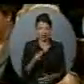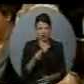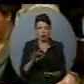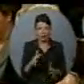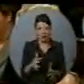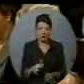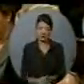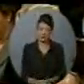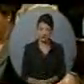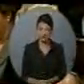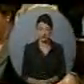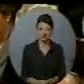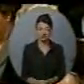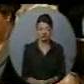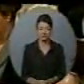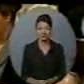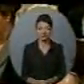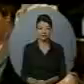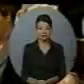Listened with great interest to the